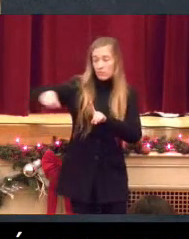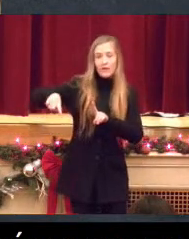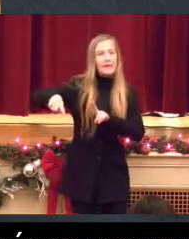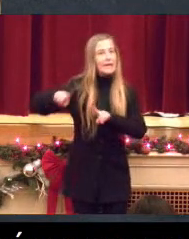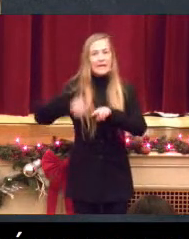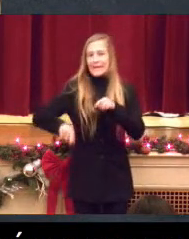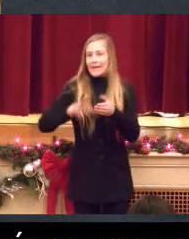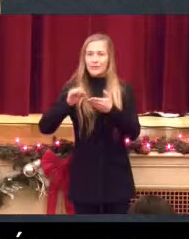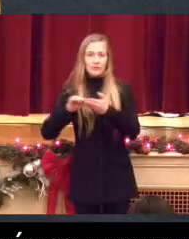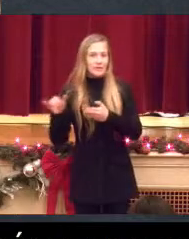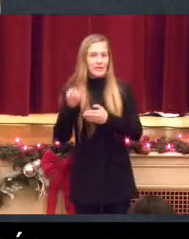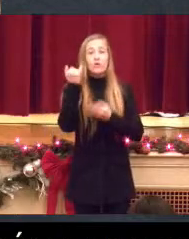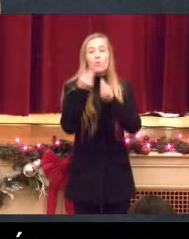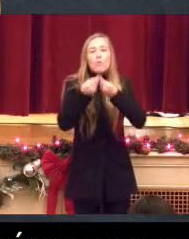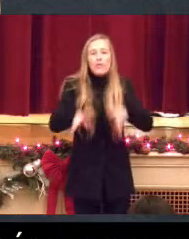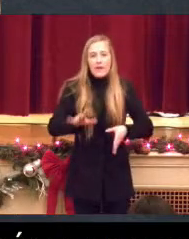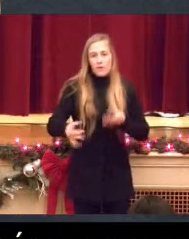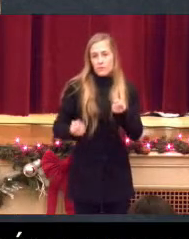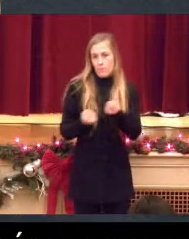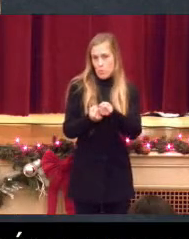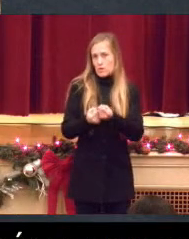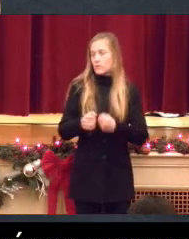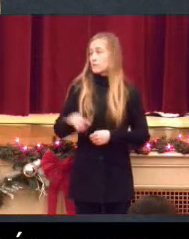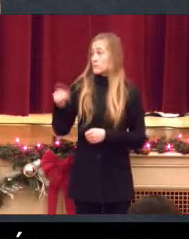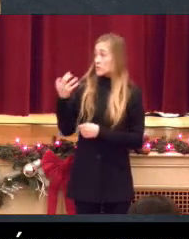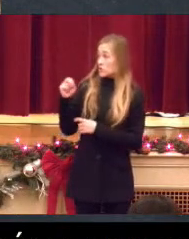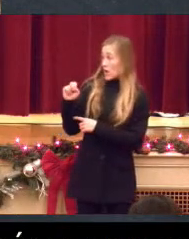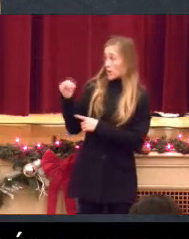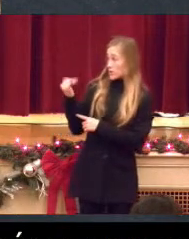have that kind of support. John or Jim?